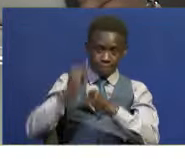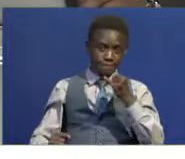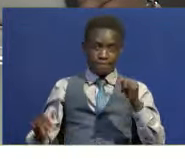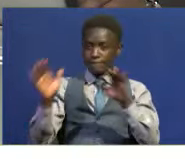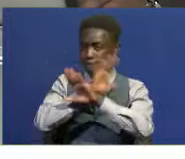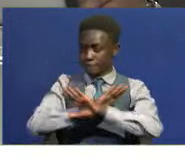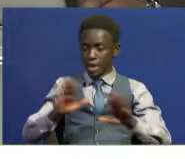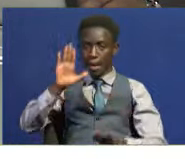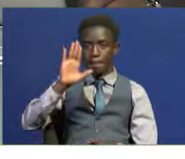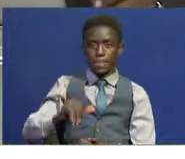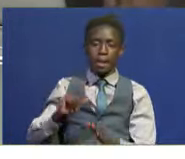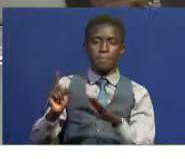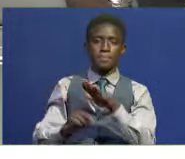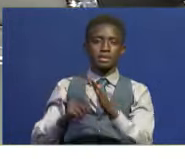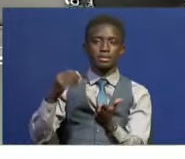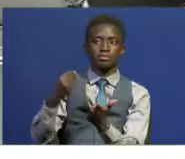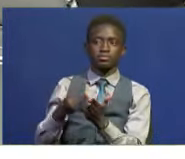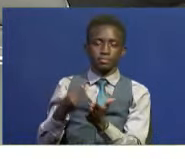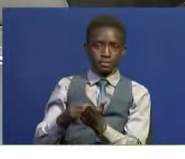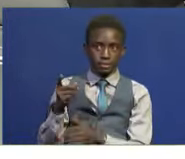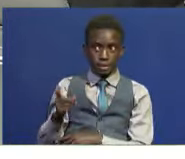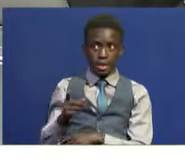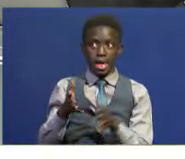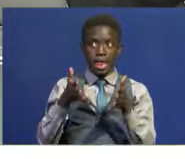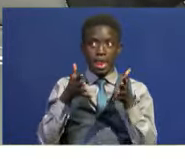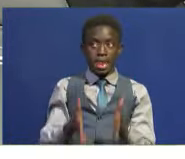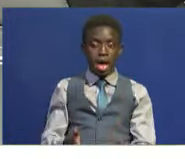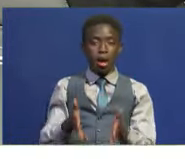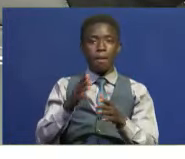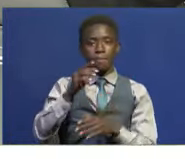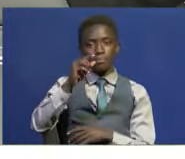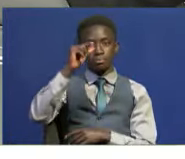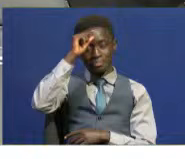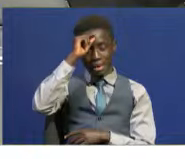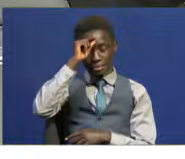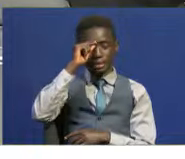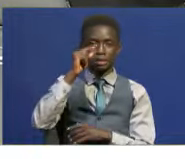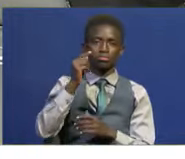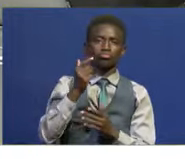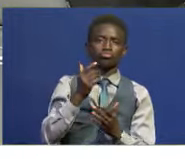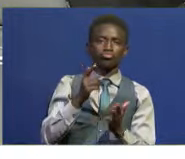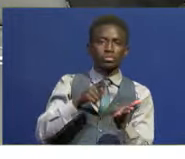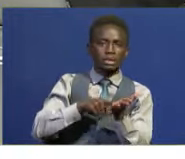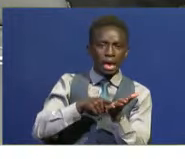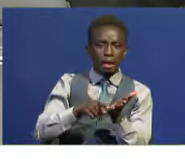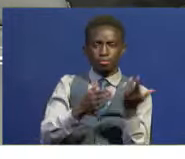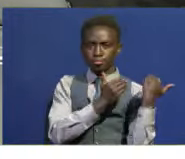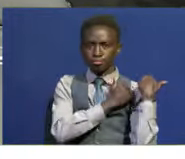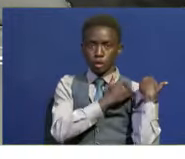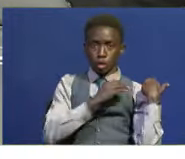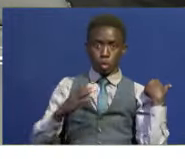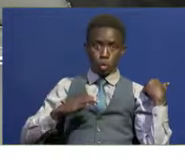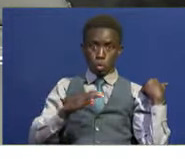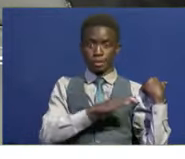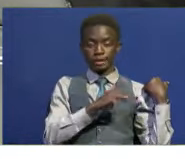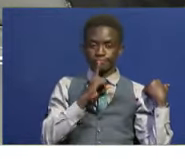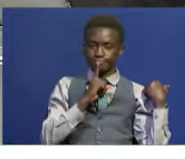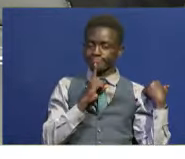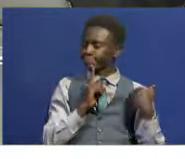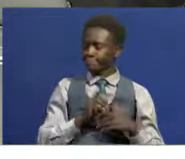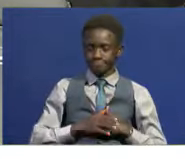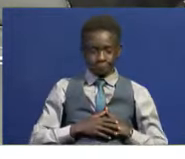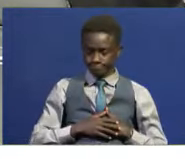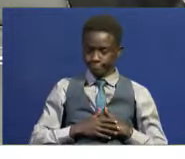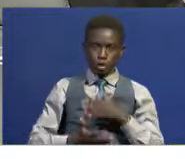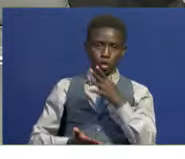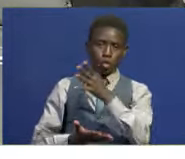National Assembly's Public Debt and Privatization Committee, who demanded that the deal be suspended until its details are laid